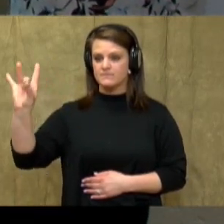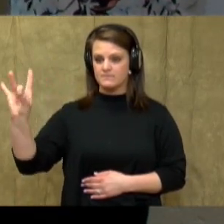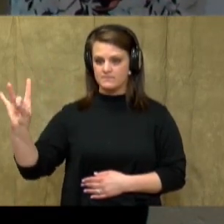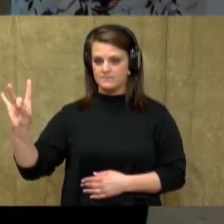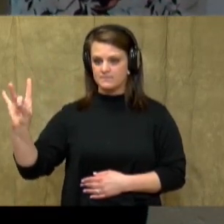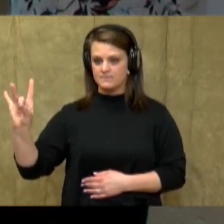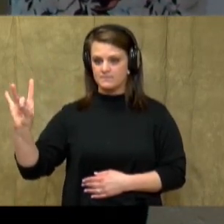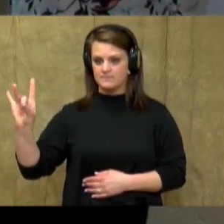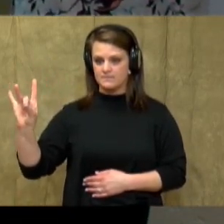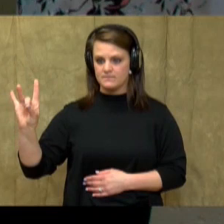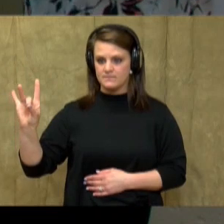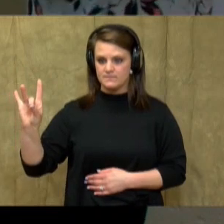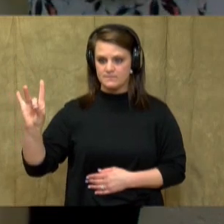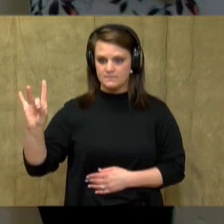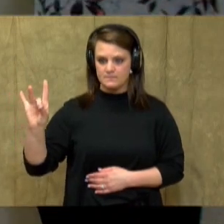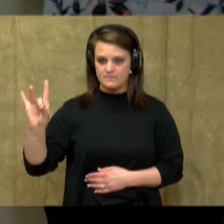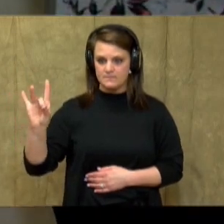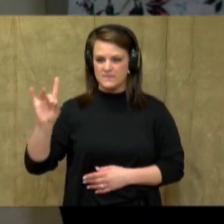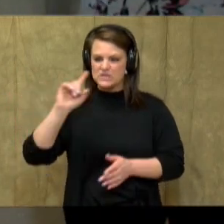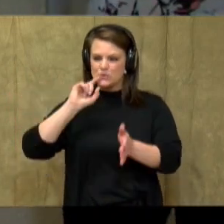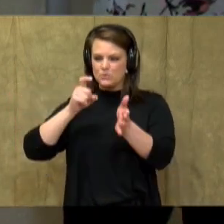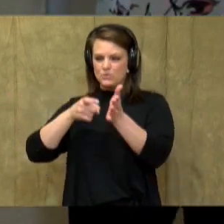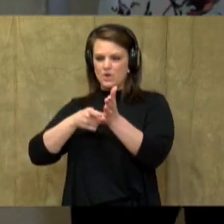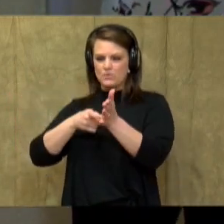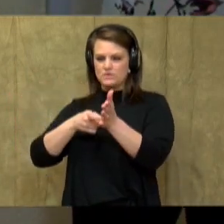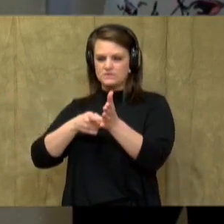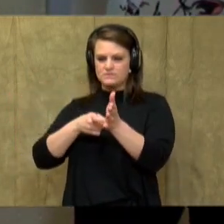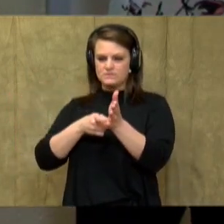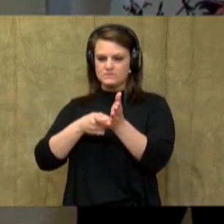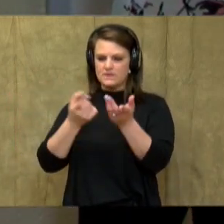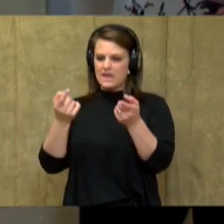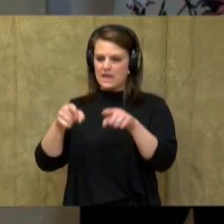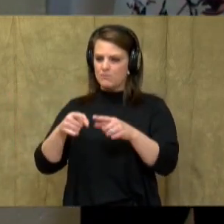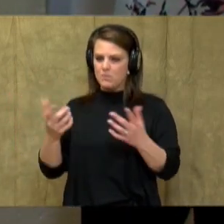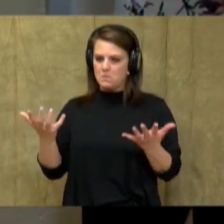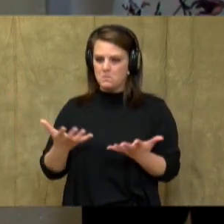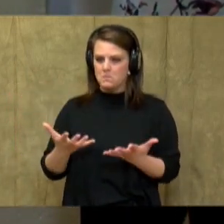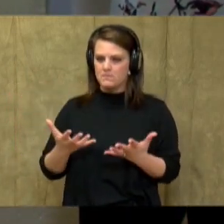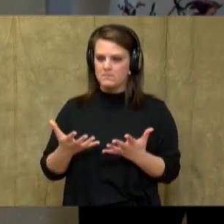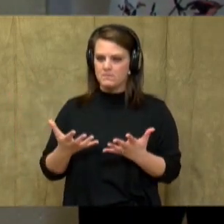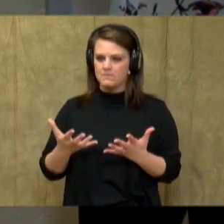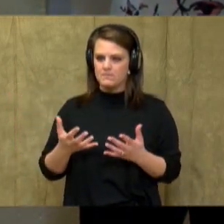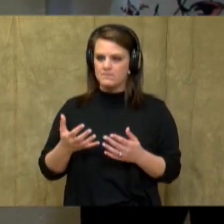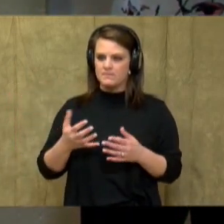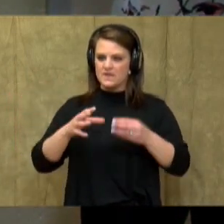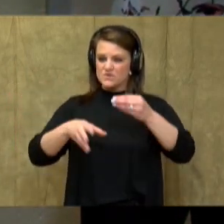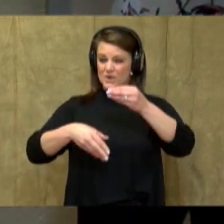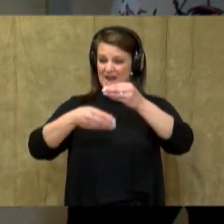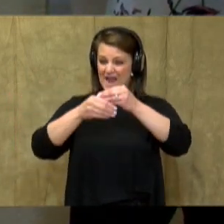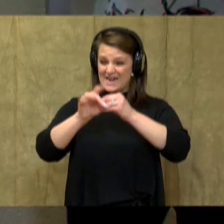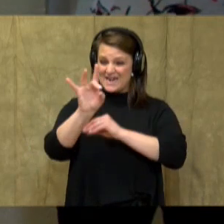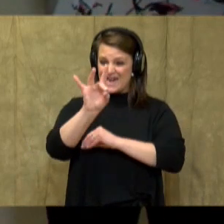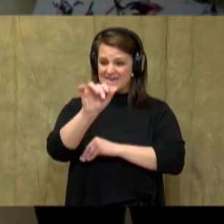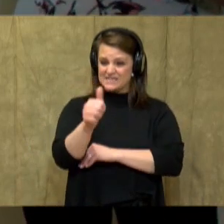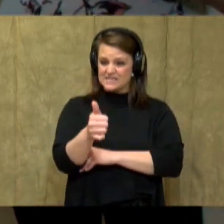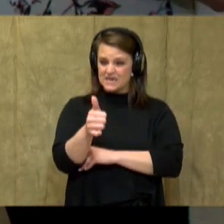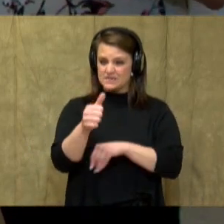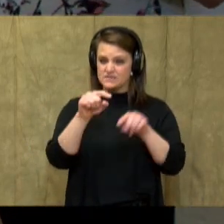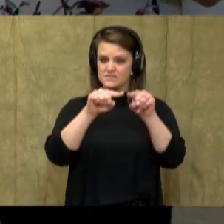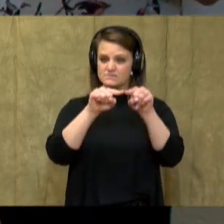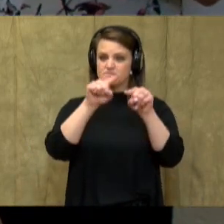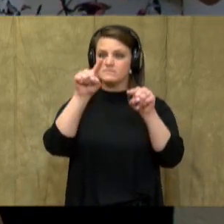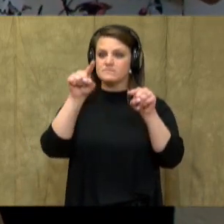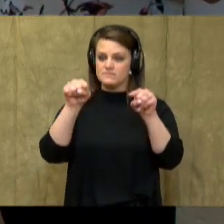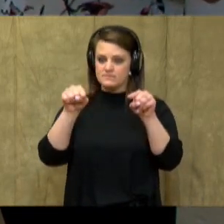7, 8. Notice what happened. When I added 8/10, I went